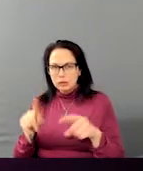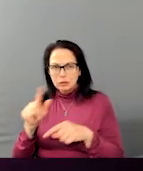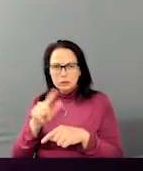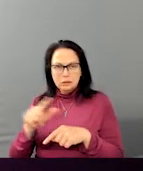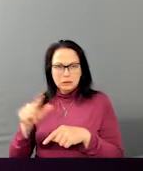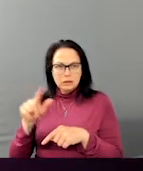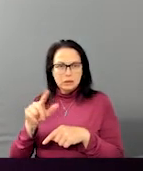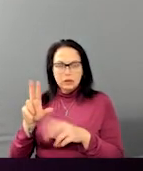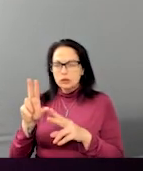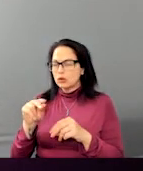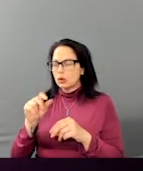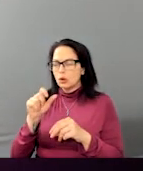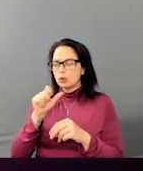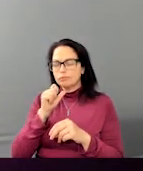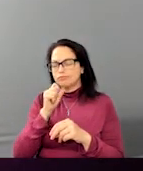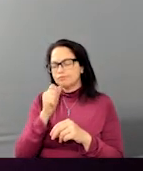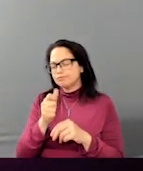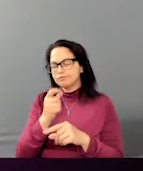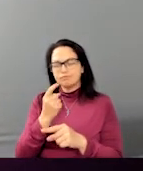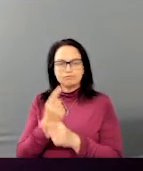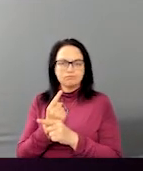no, that's not actually the case.